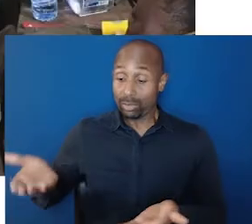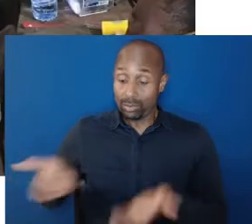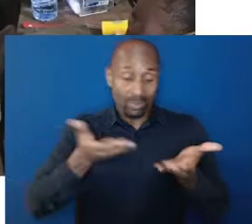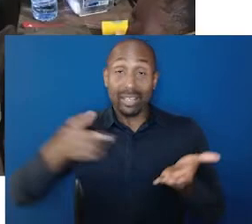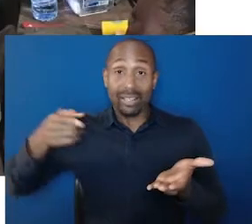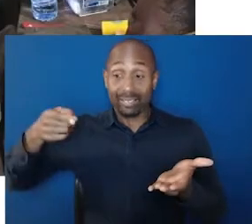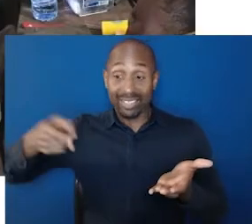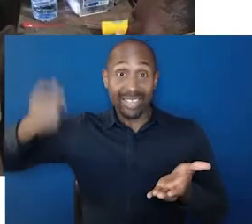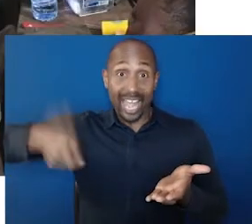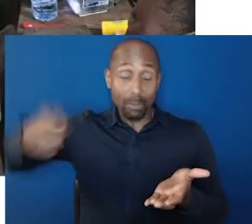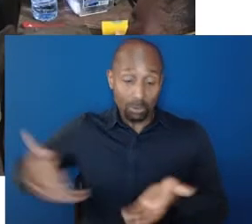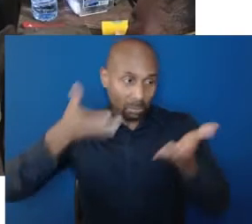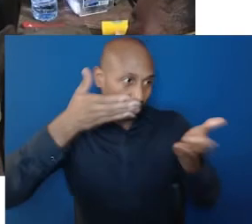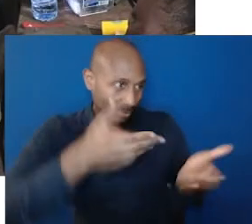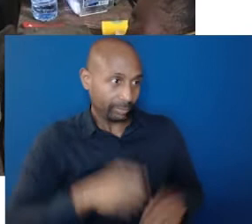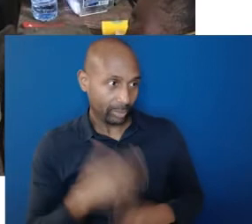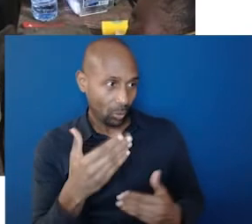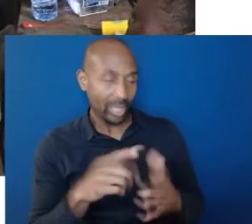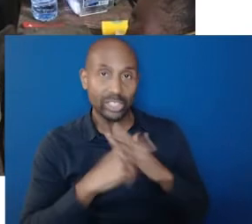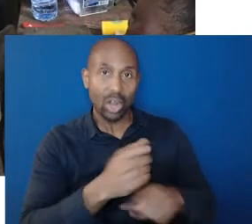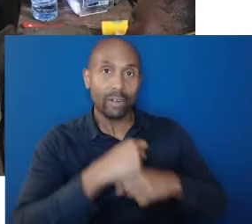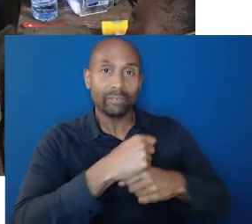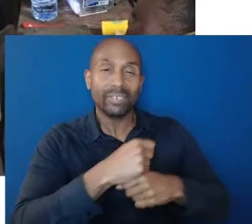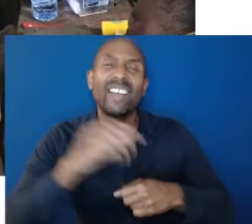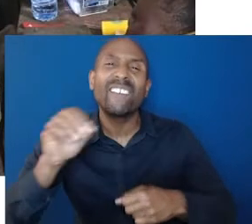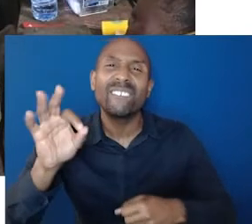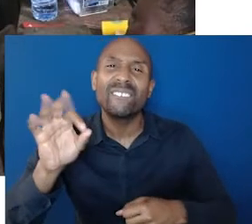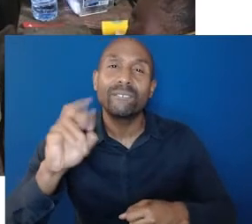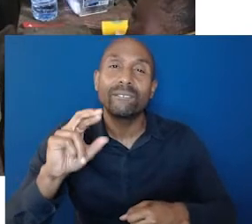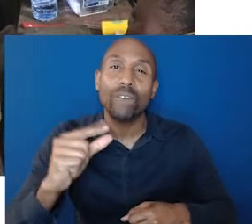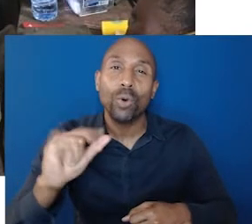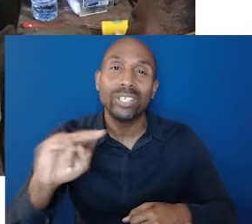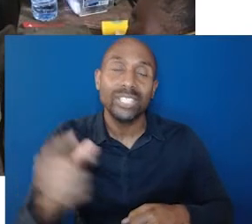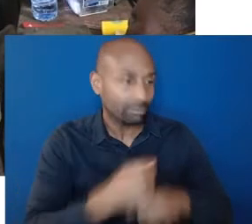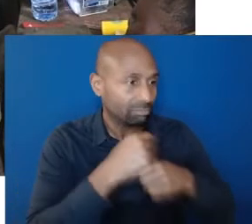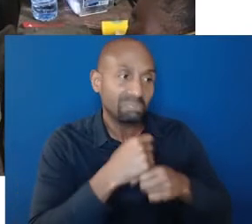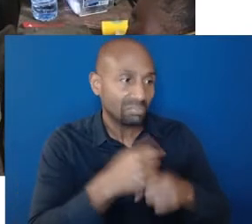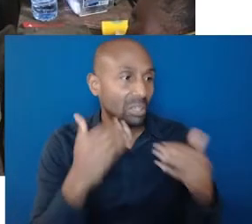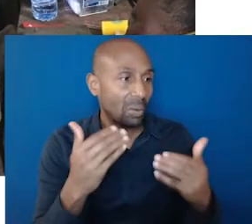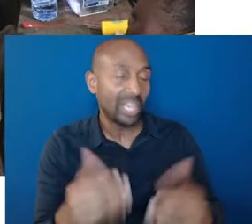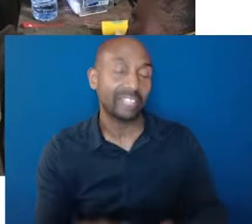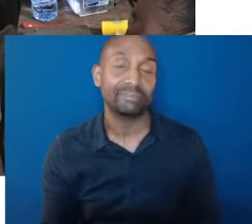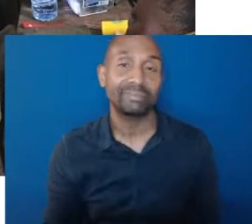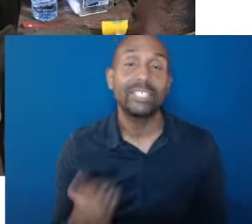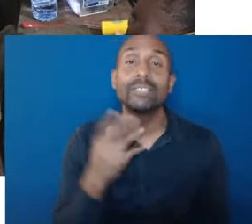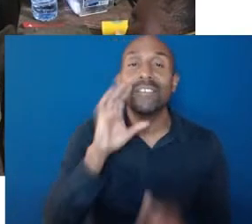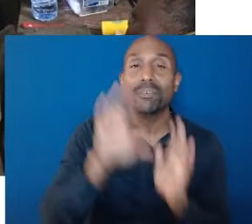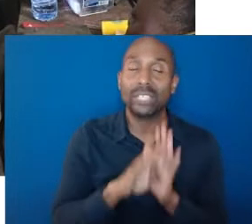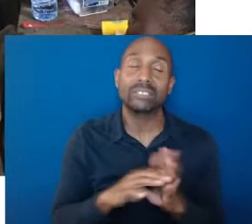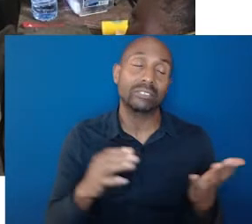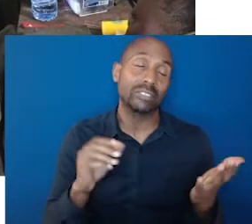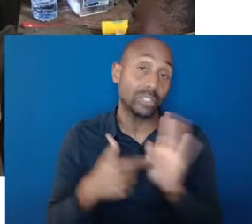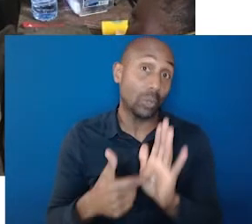forging." And so, you know, there are a couple photos in there of me,